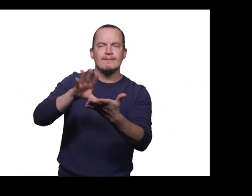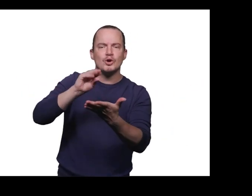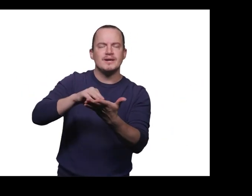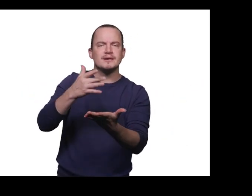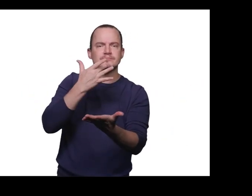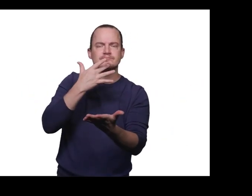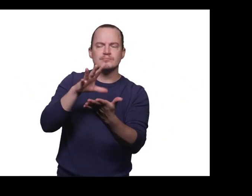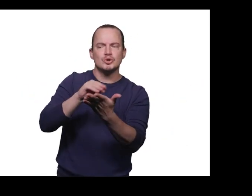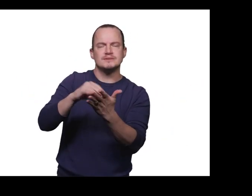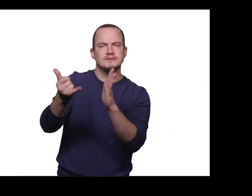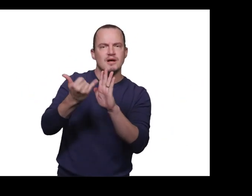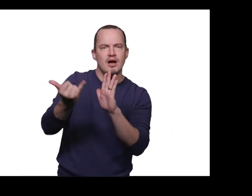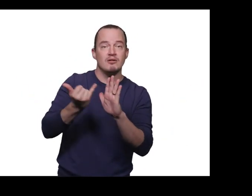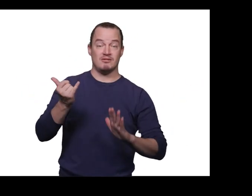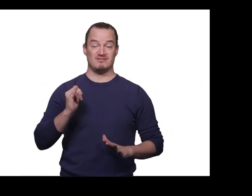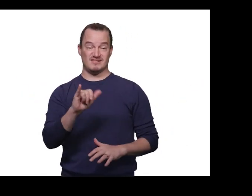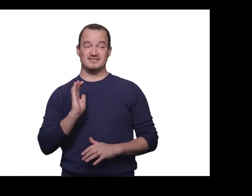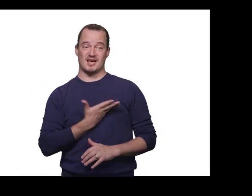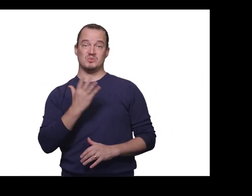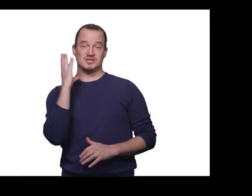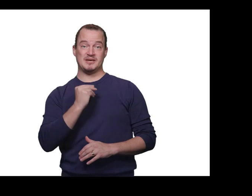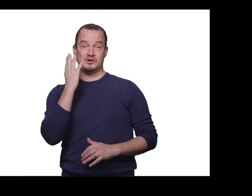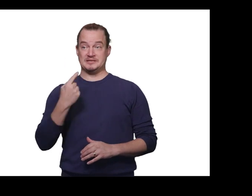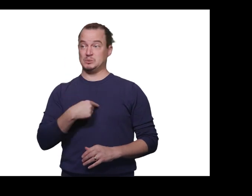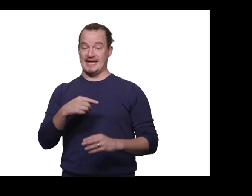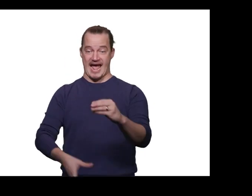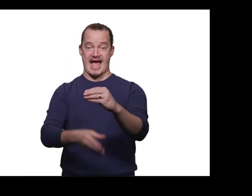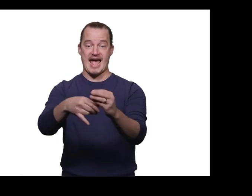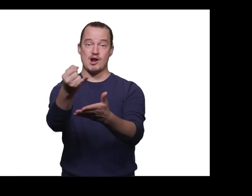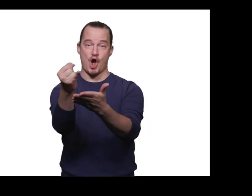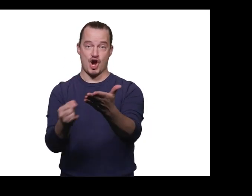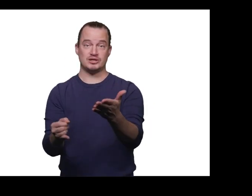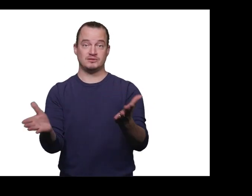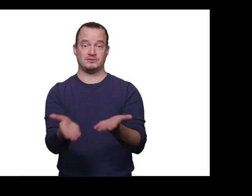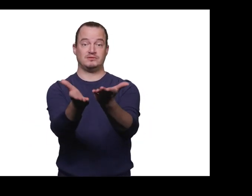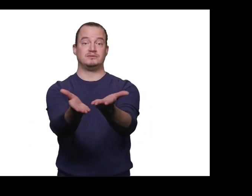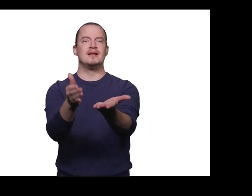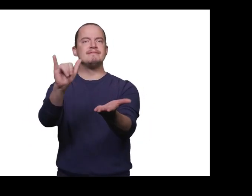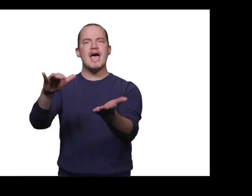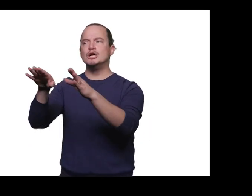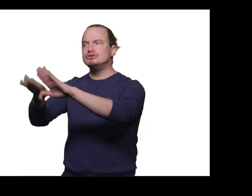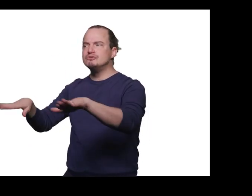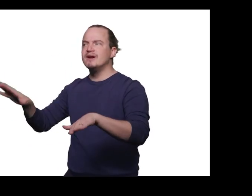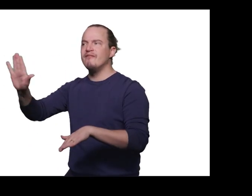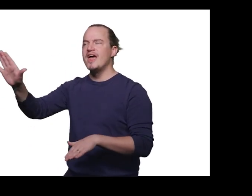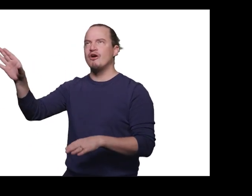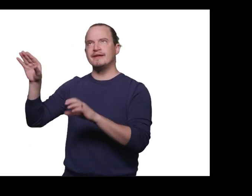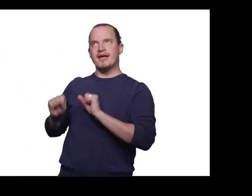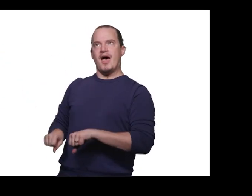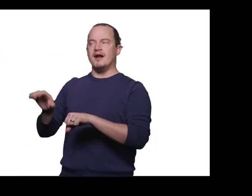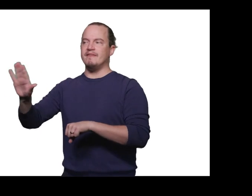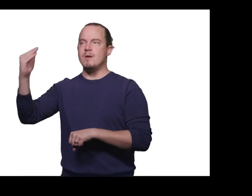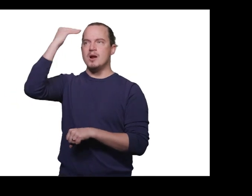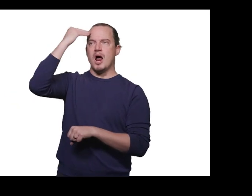preferences. Our experience is that arts integration can reveal children's capacities in the ways that weren't evident with